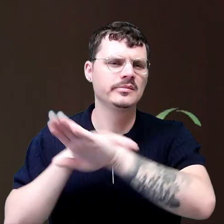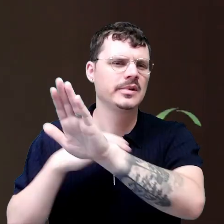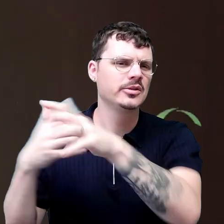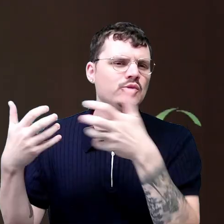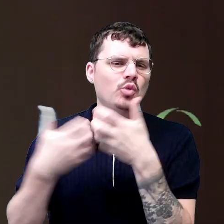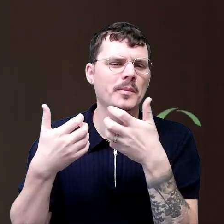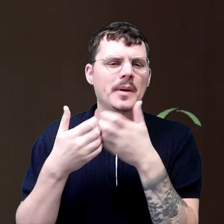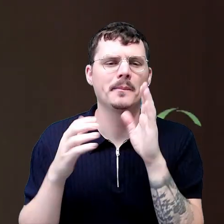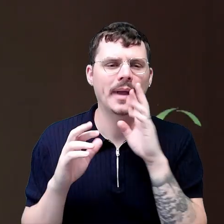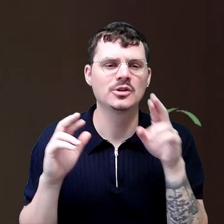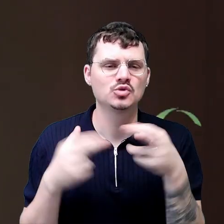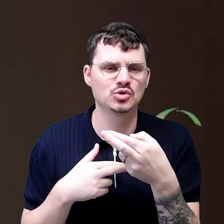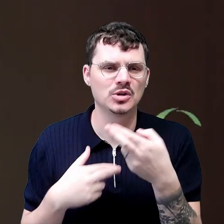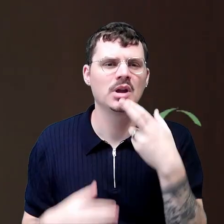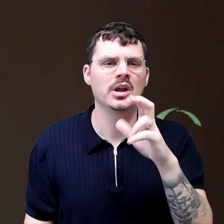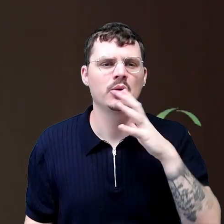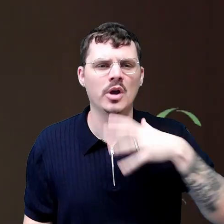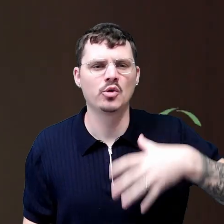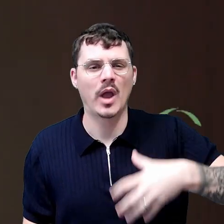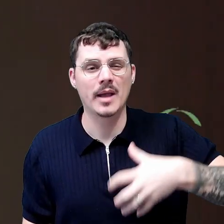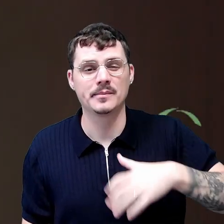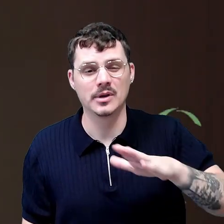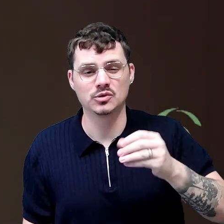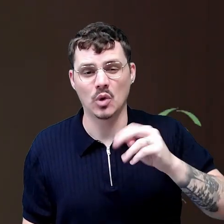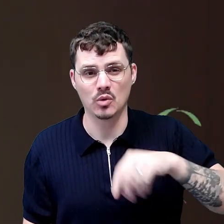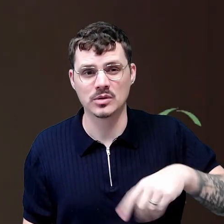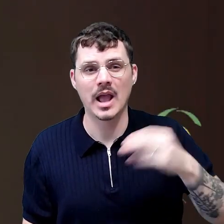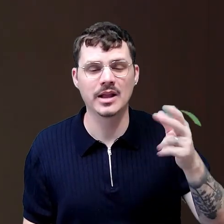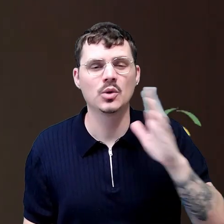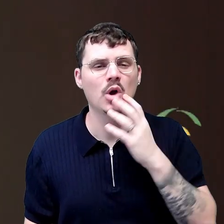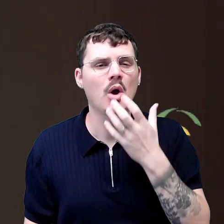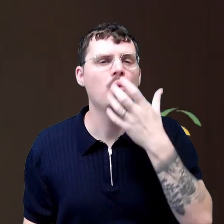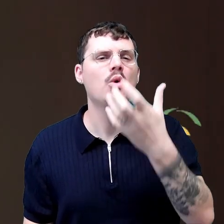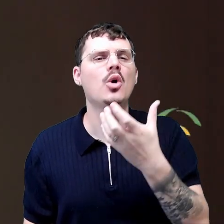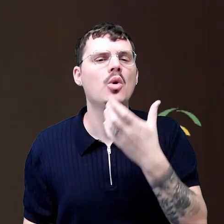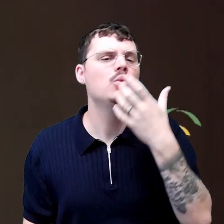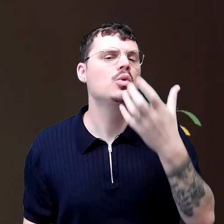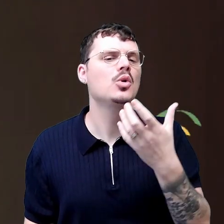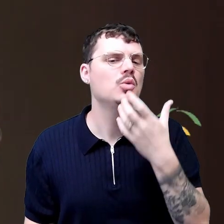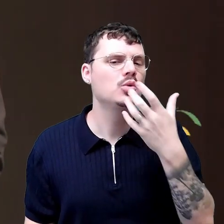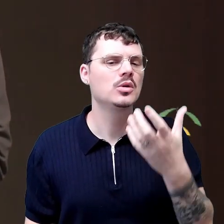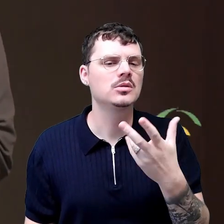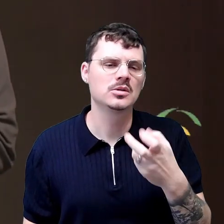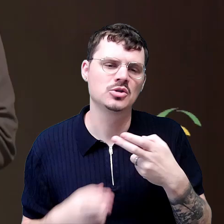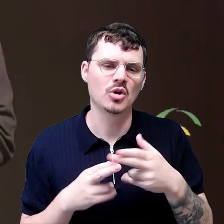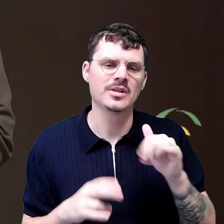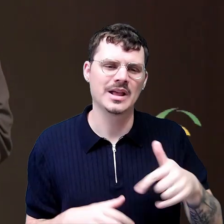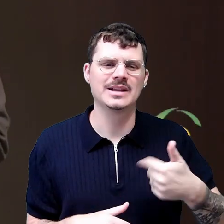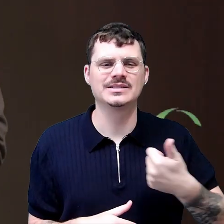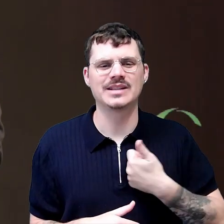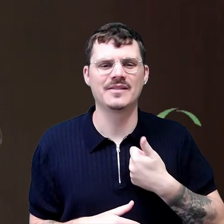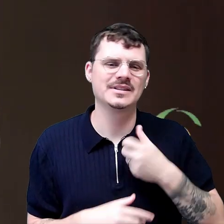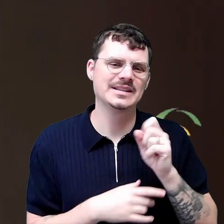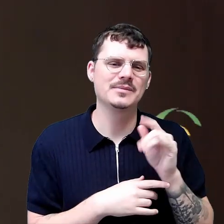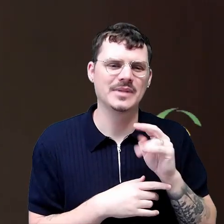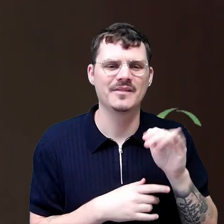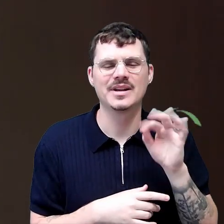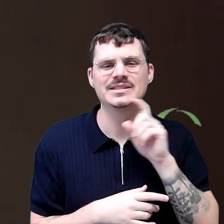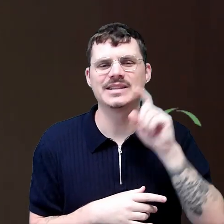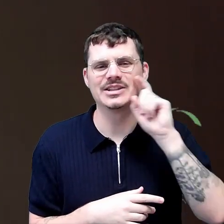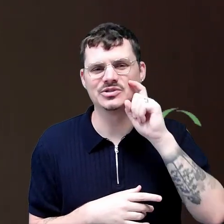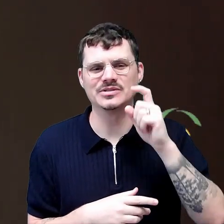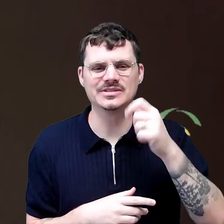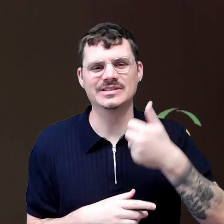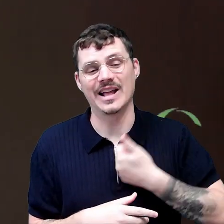night, grabs at his own genitalia, and hoots, potentially self-stigmatizing alternative methods of